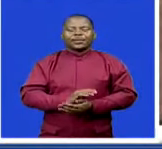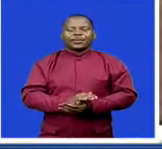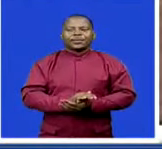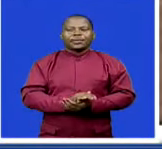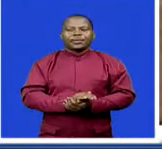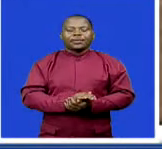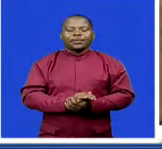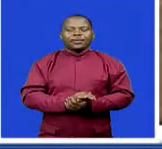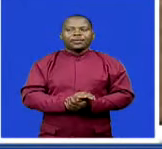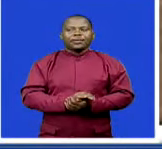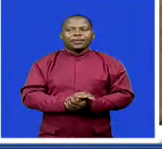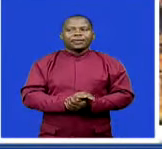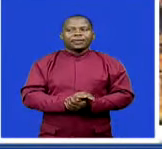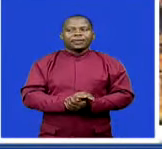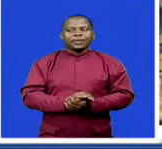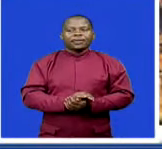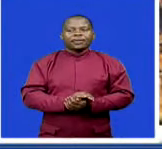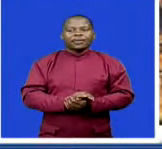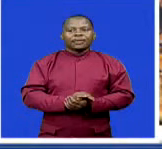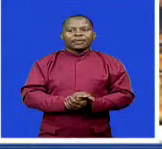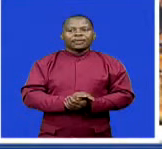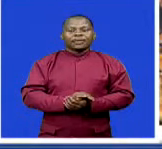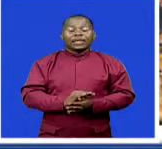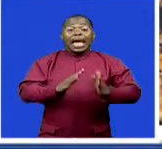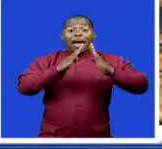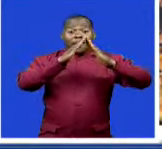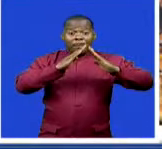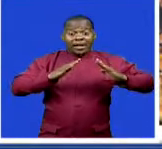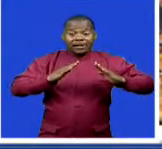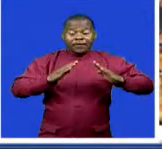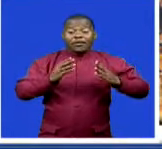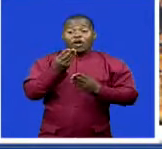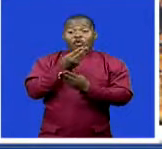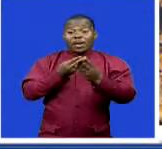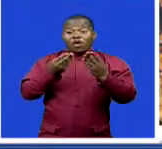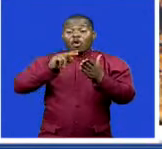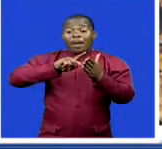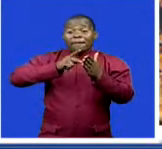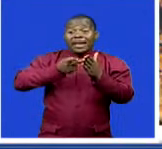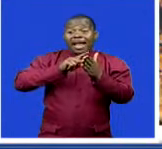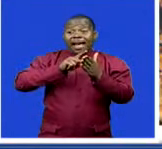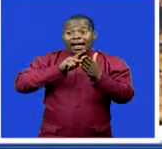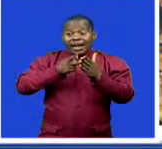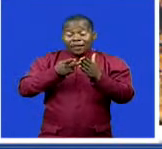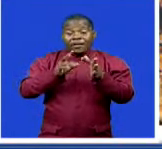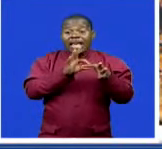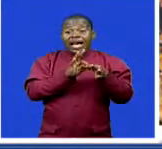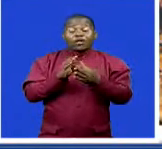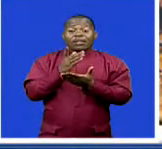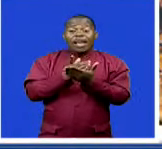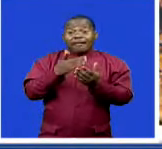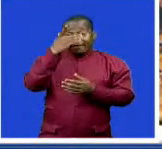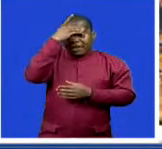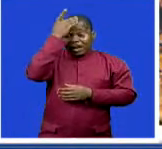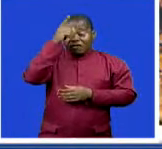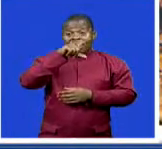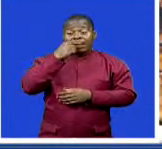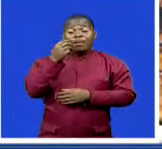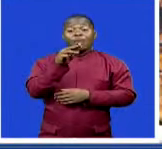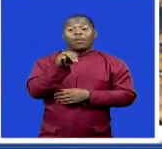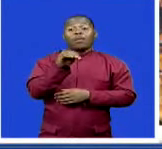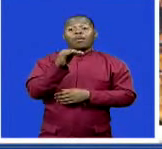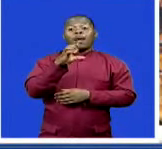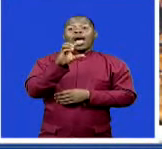Dube at Ndondozi. The Ministry of Economic Planning and Development's Micro Projects Unit has helped construct a